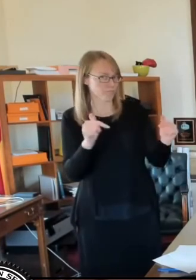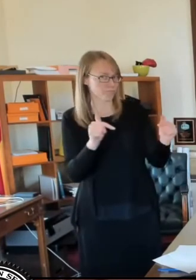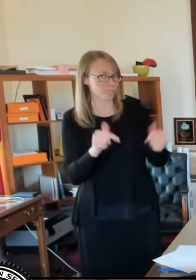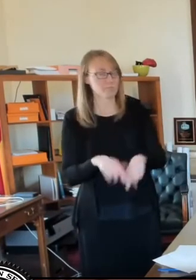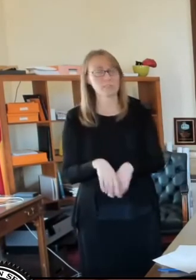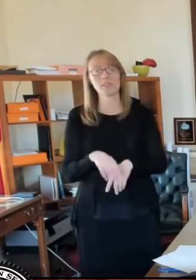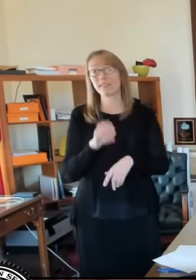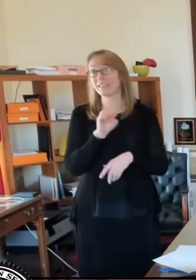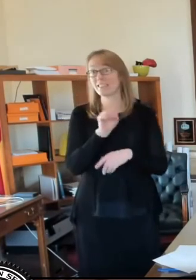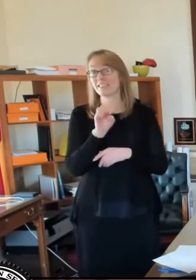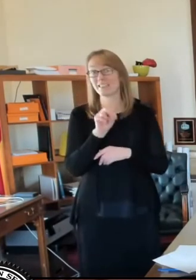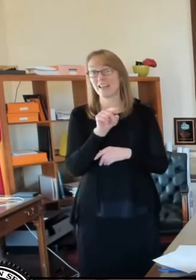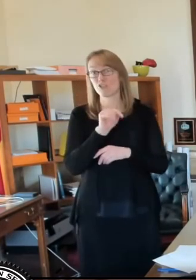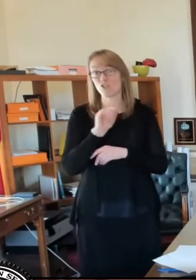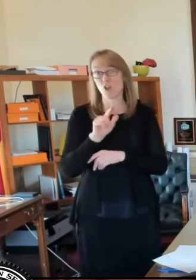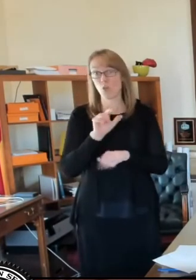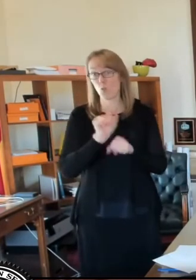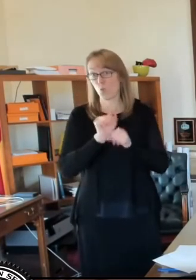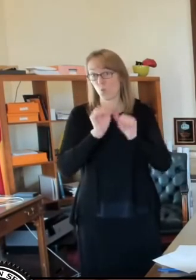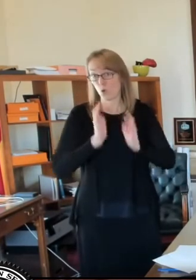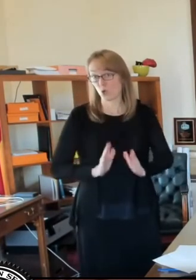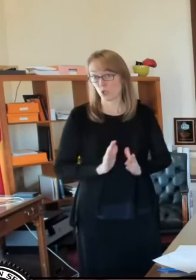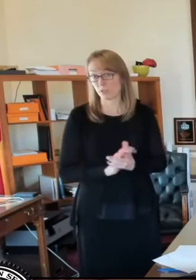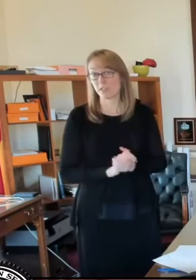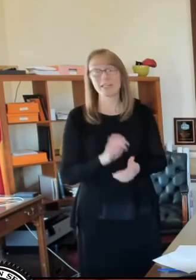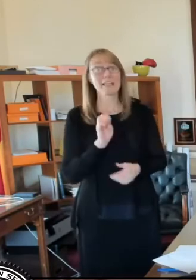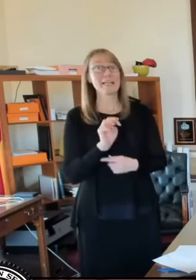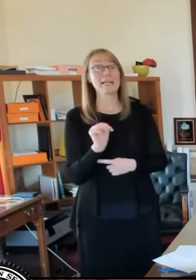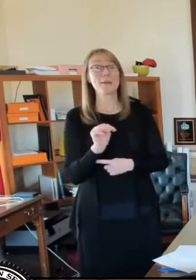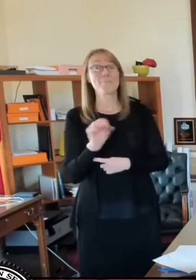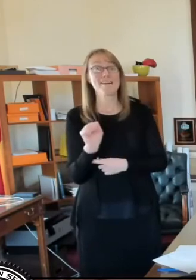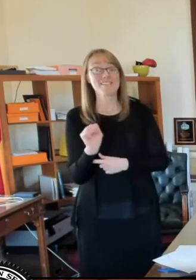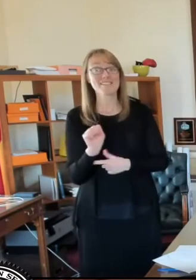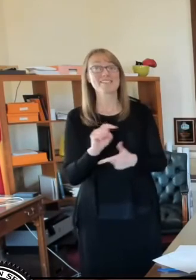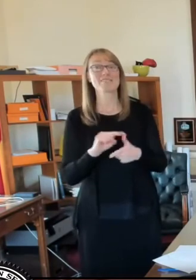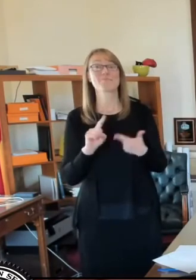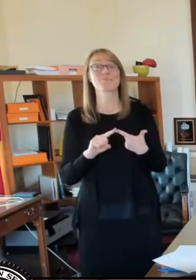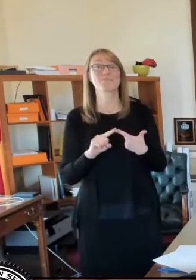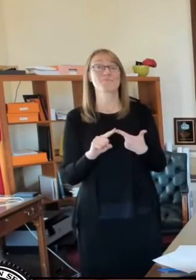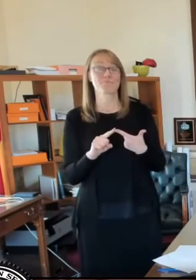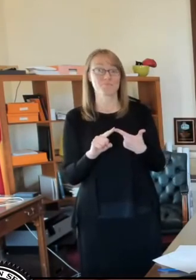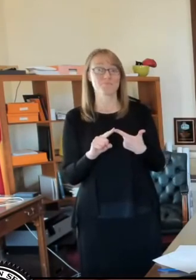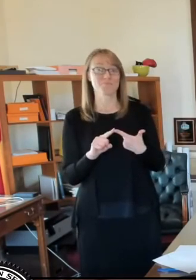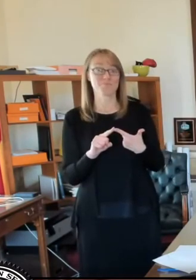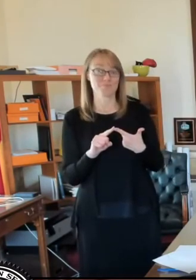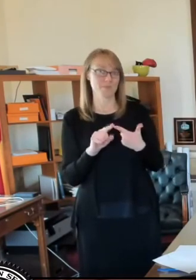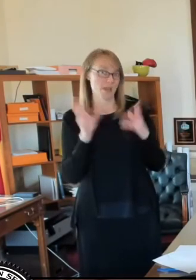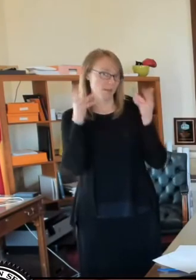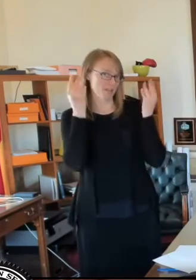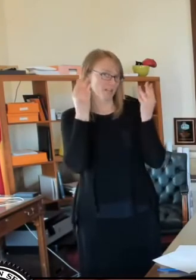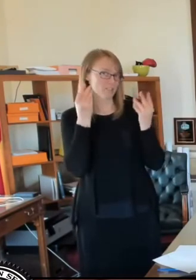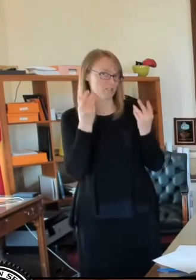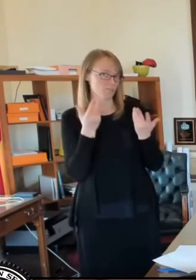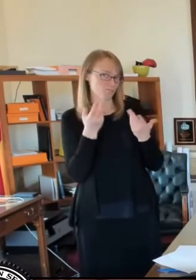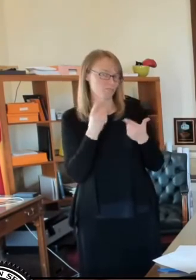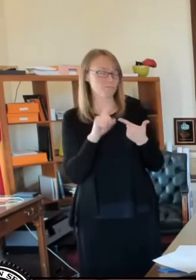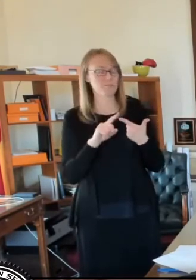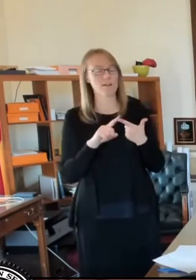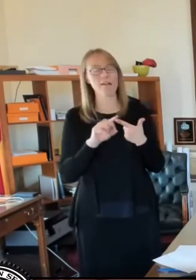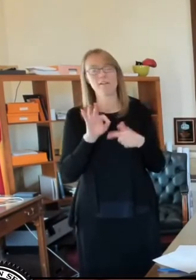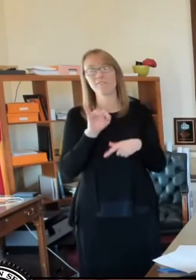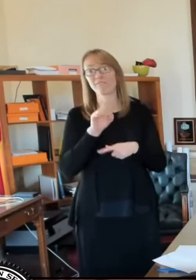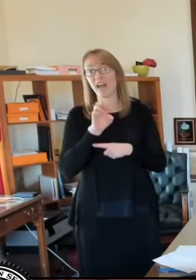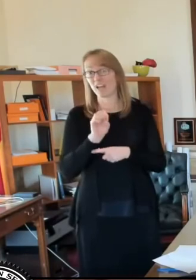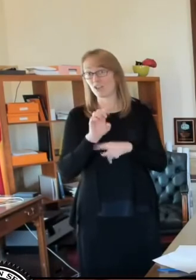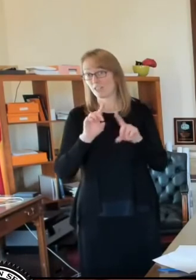Essential workers, which is EMS, obviously, people work on ambulances, fire department who respond to sick